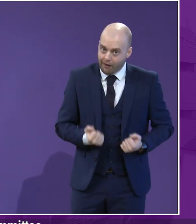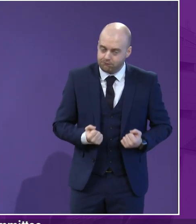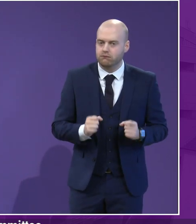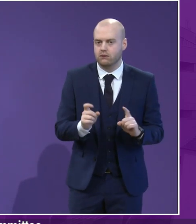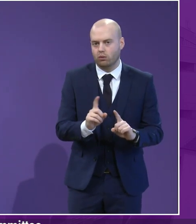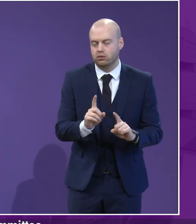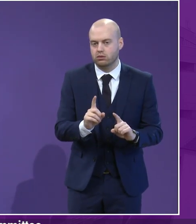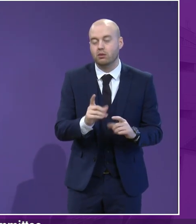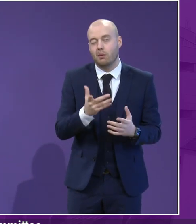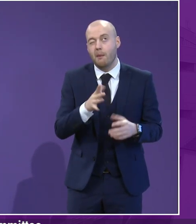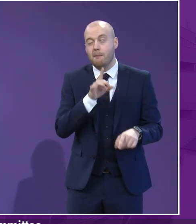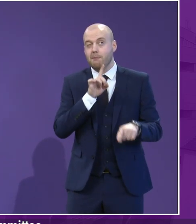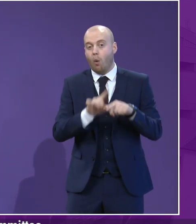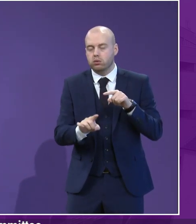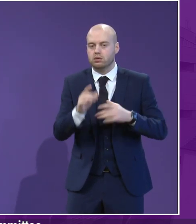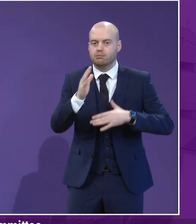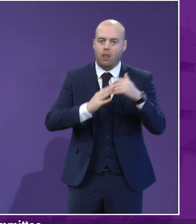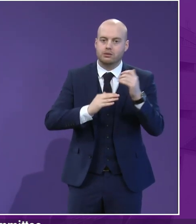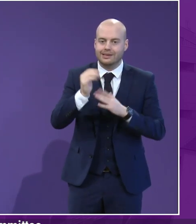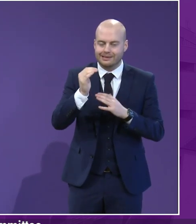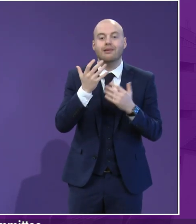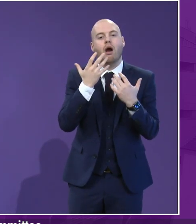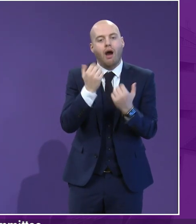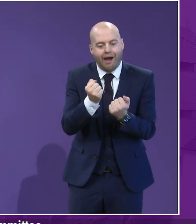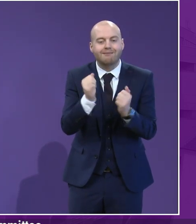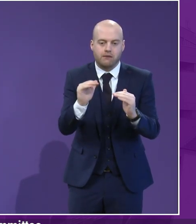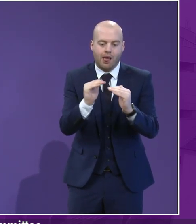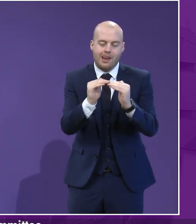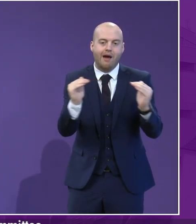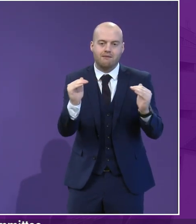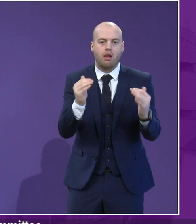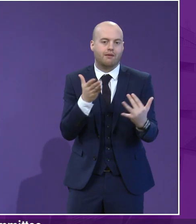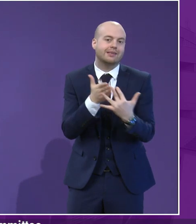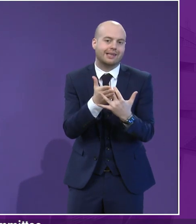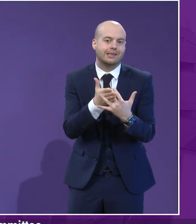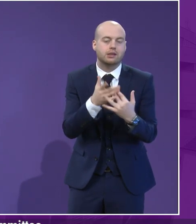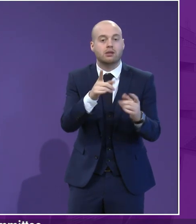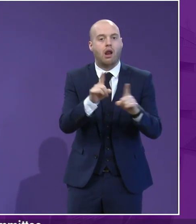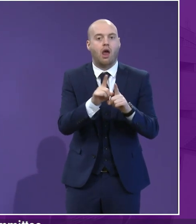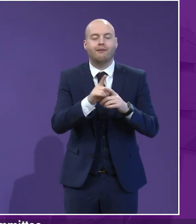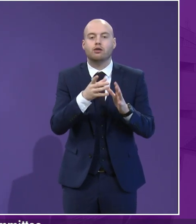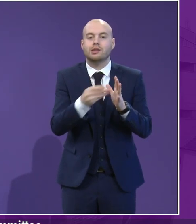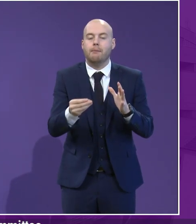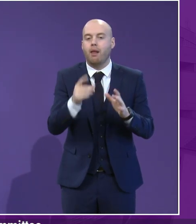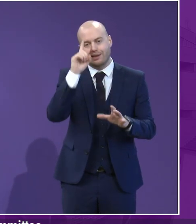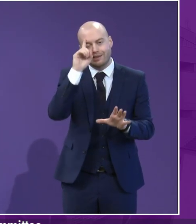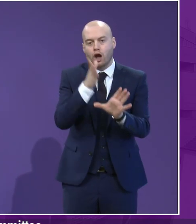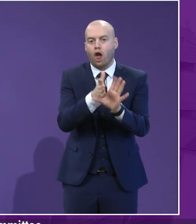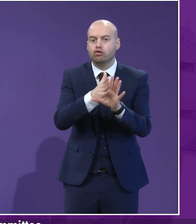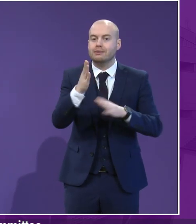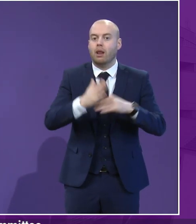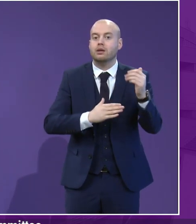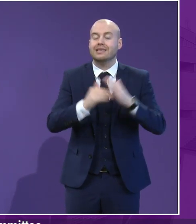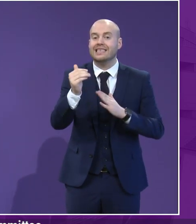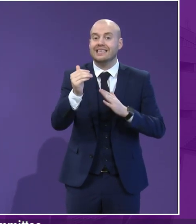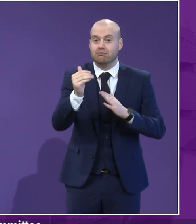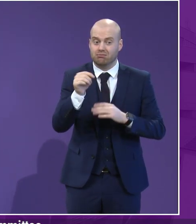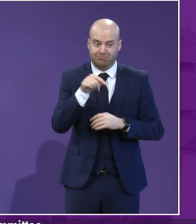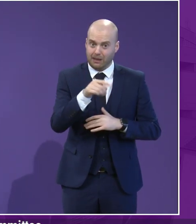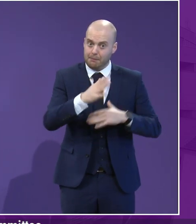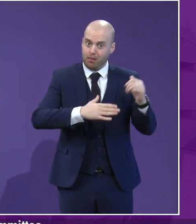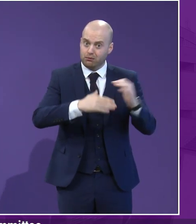wasn't possible for them. So there are some buildings which are simply not accessible. However, what we do